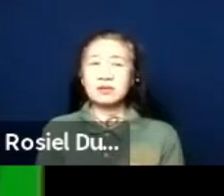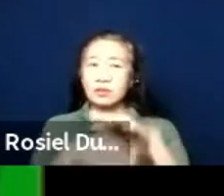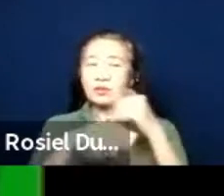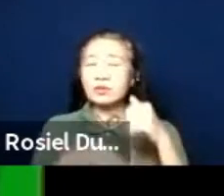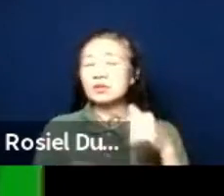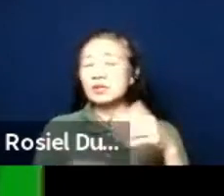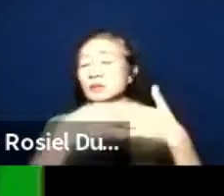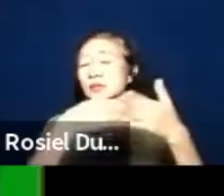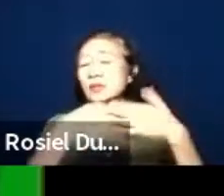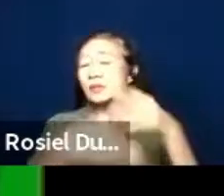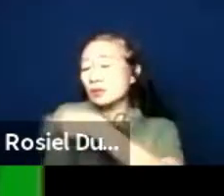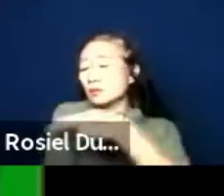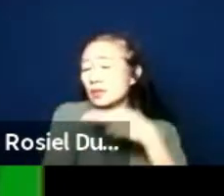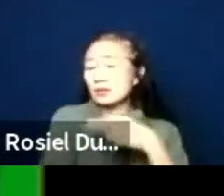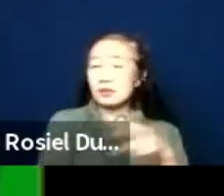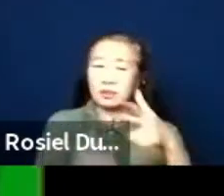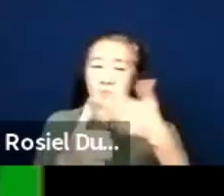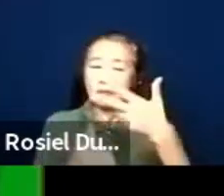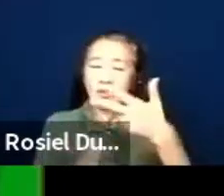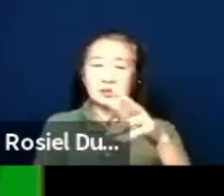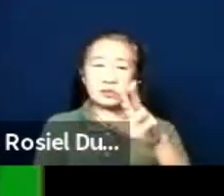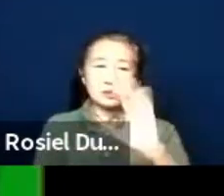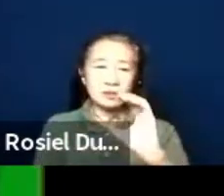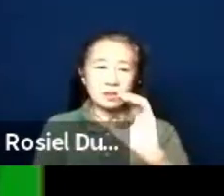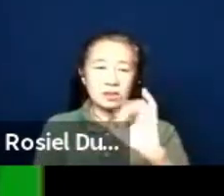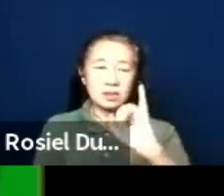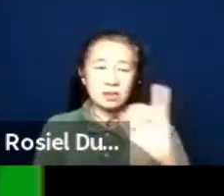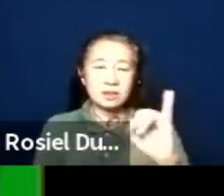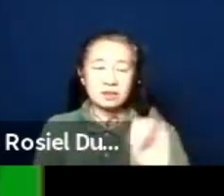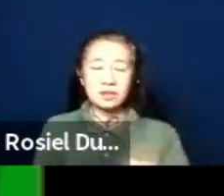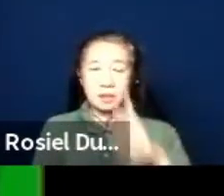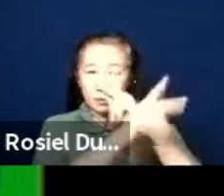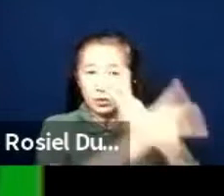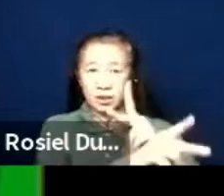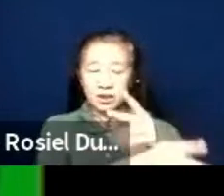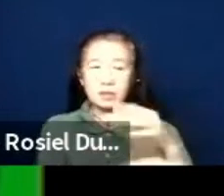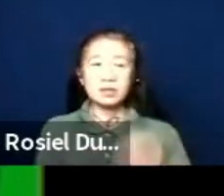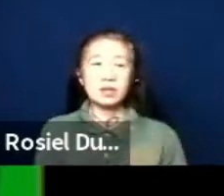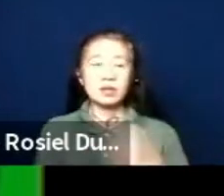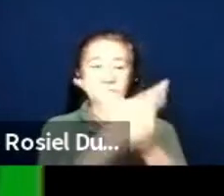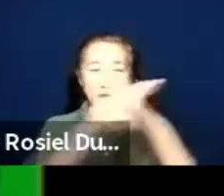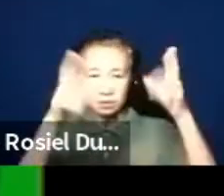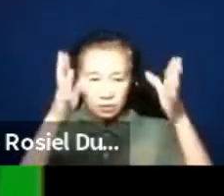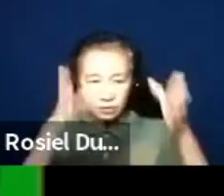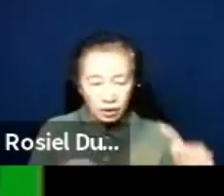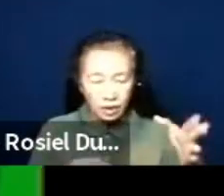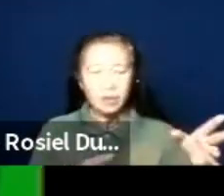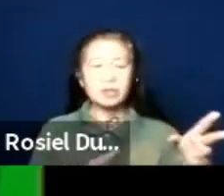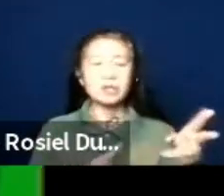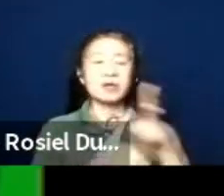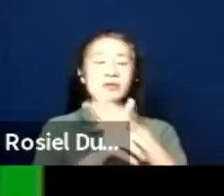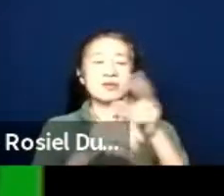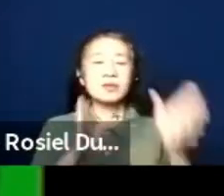nearest hospital. The third C is protect both rescuer and the victim. So you should